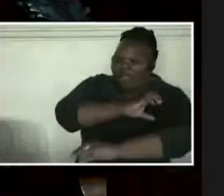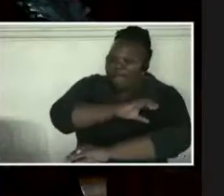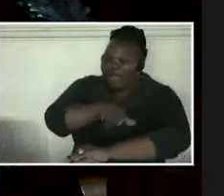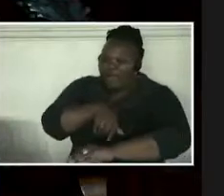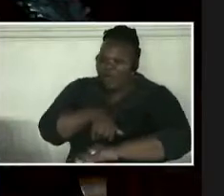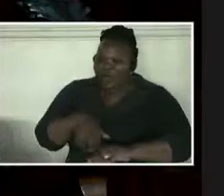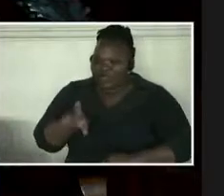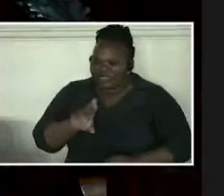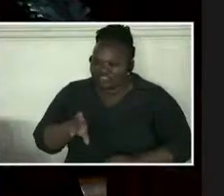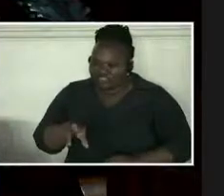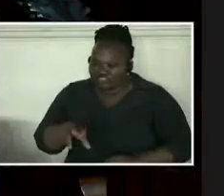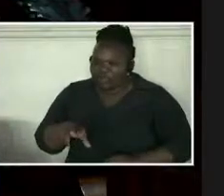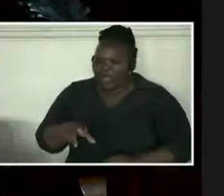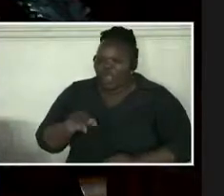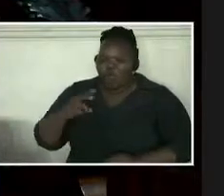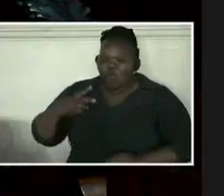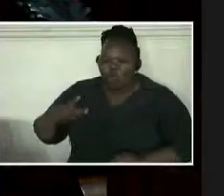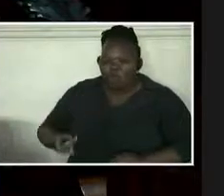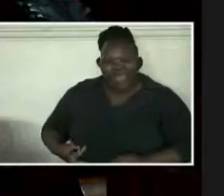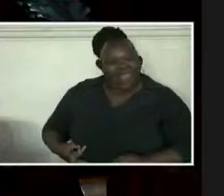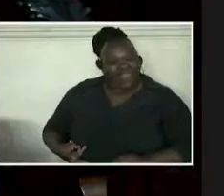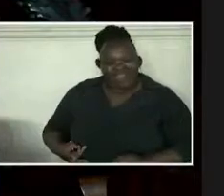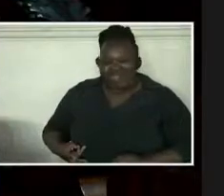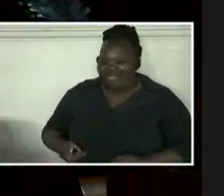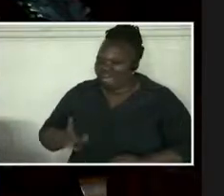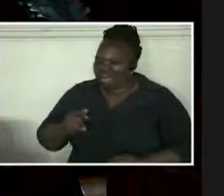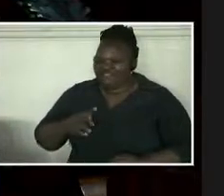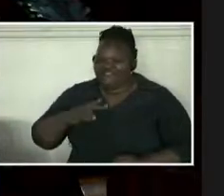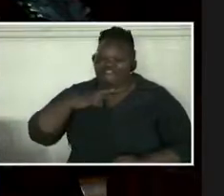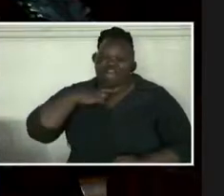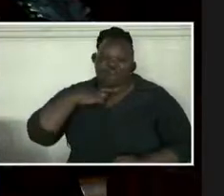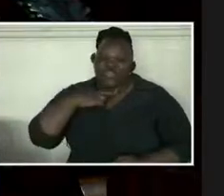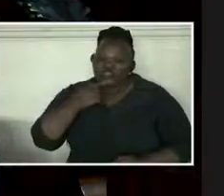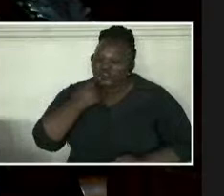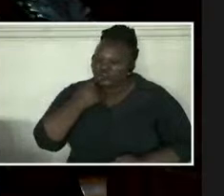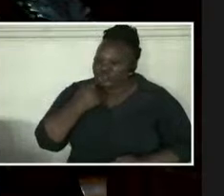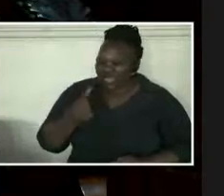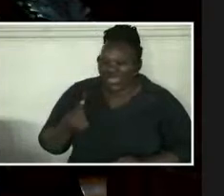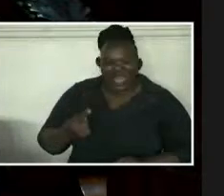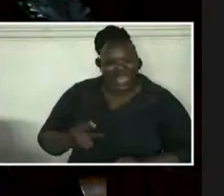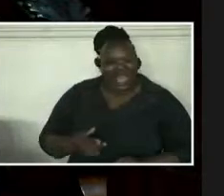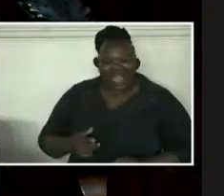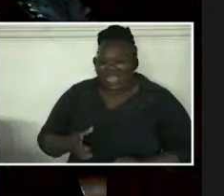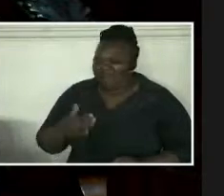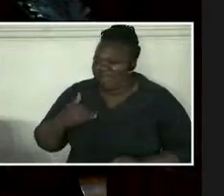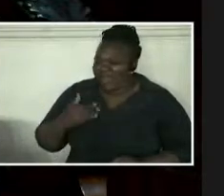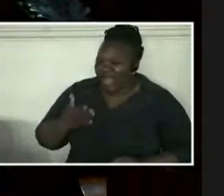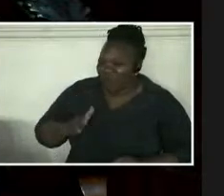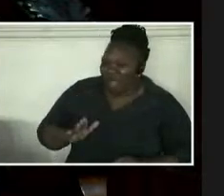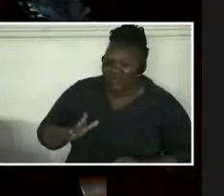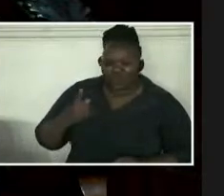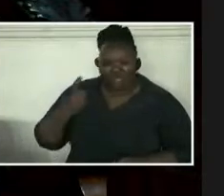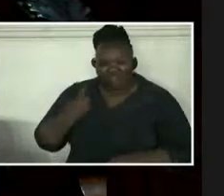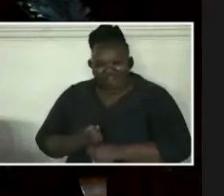often means that women don't always have the power to insist on safe sexual practices at all times in their relationships